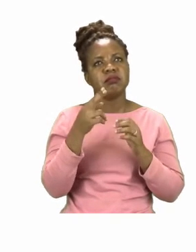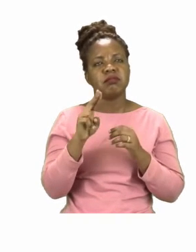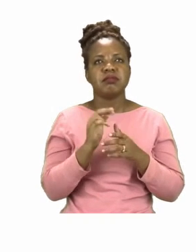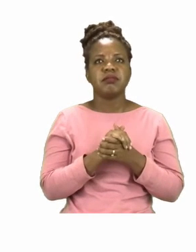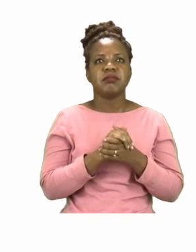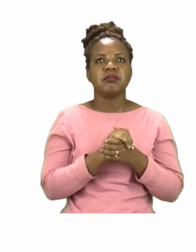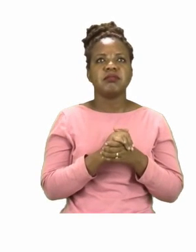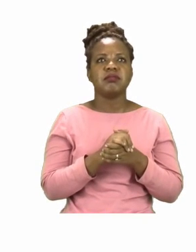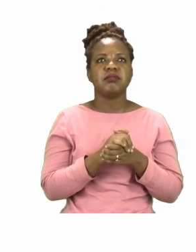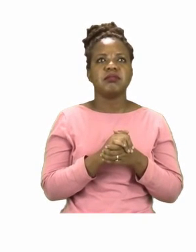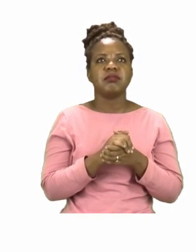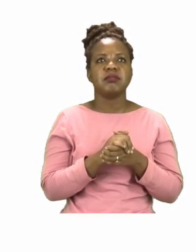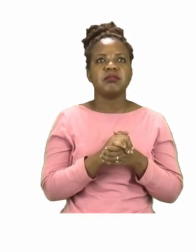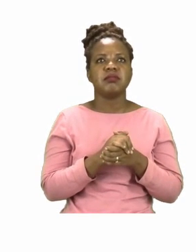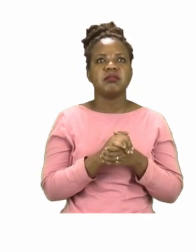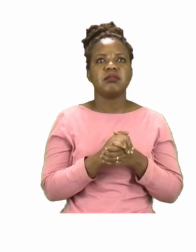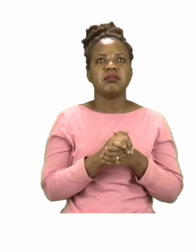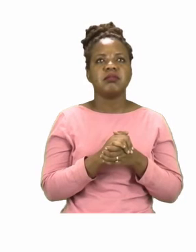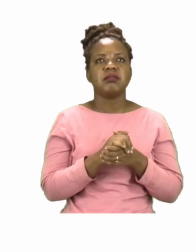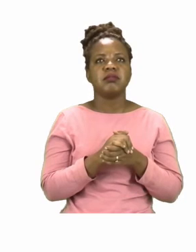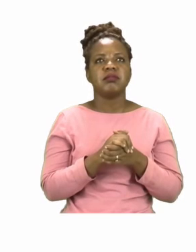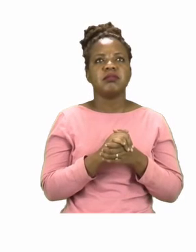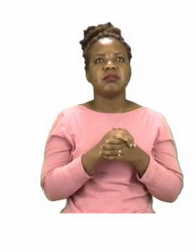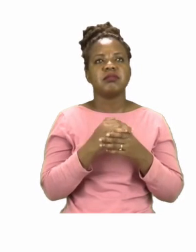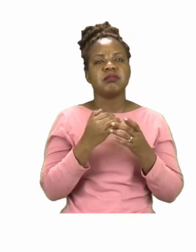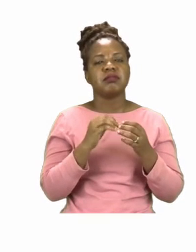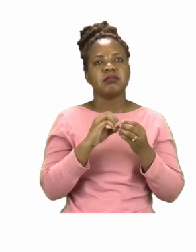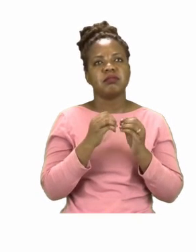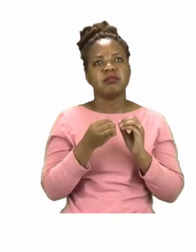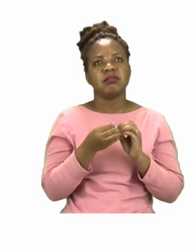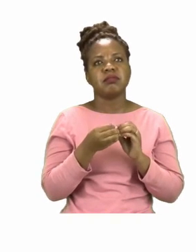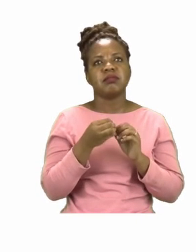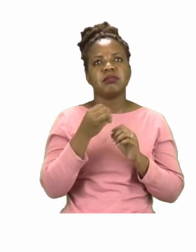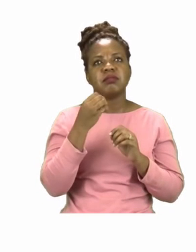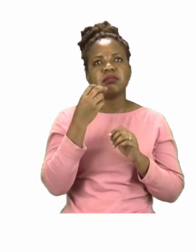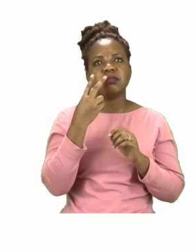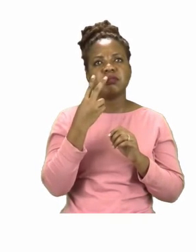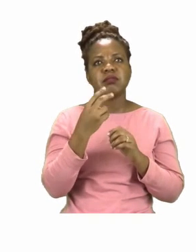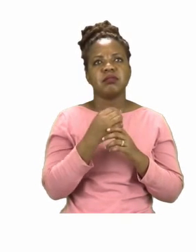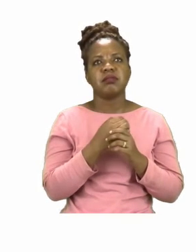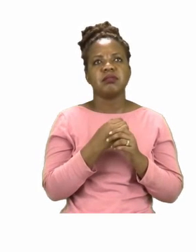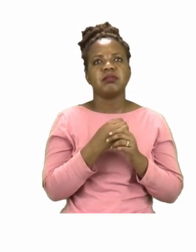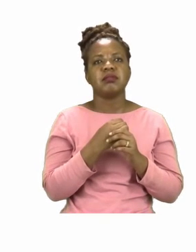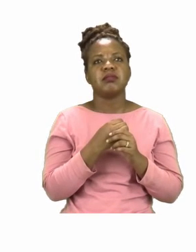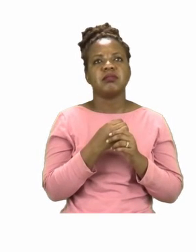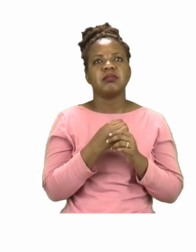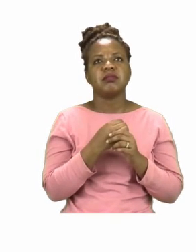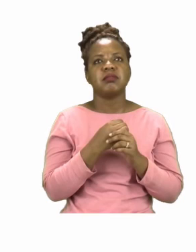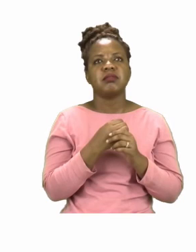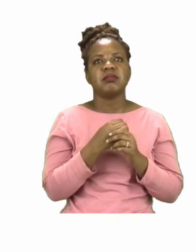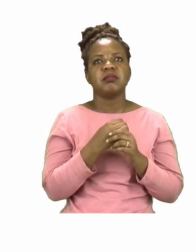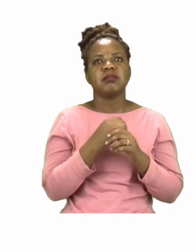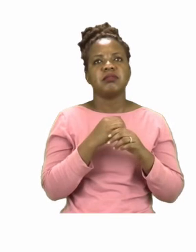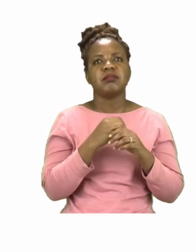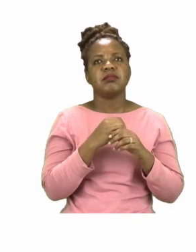match the 2 drawings with the same shape but different sizes. For